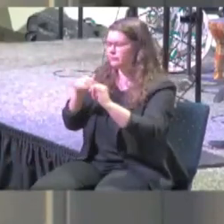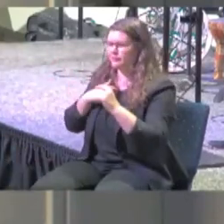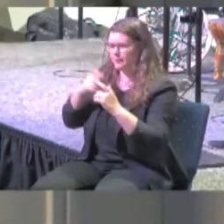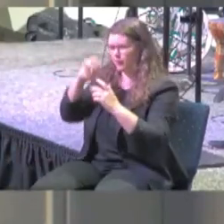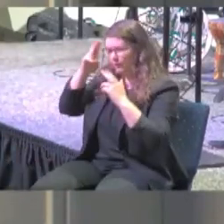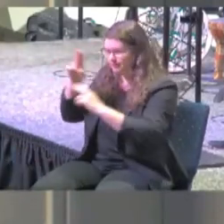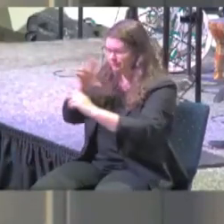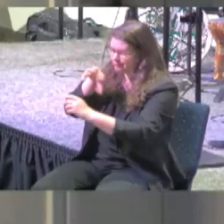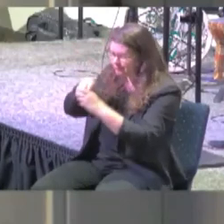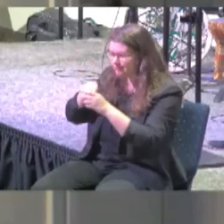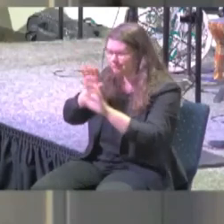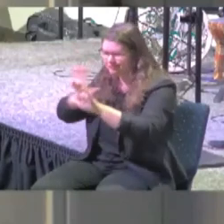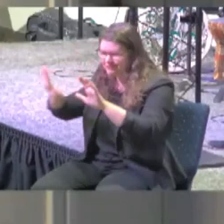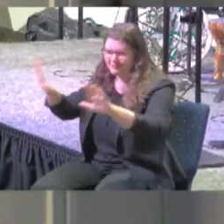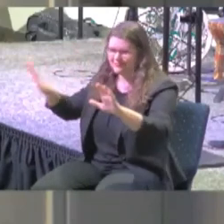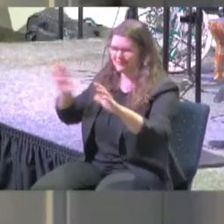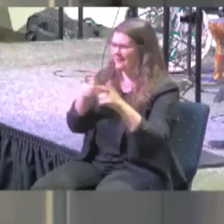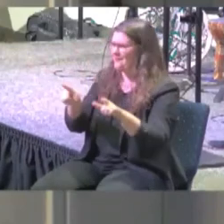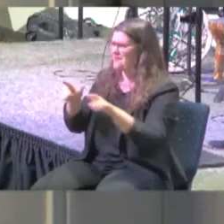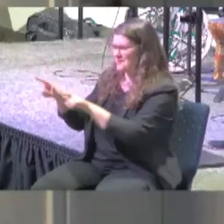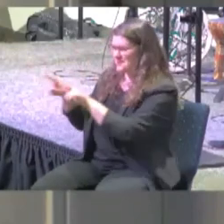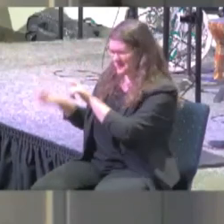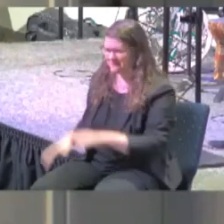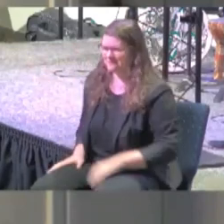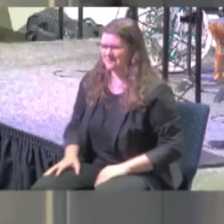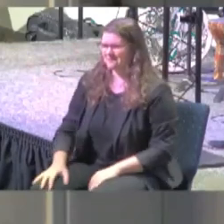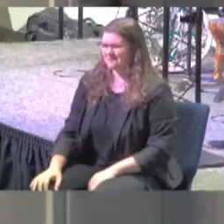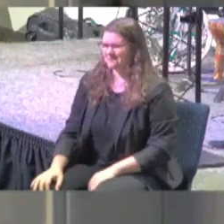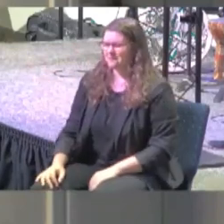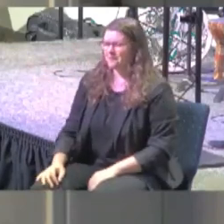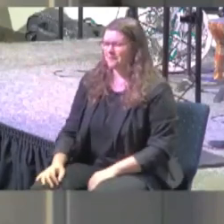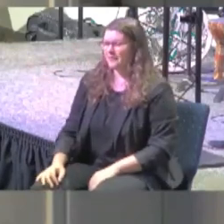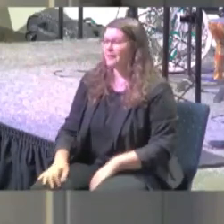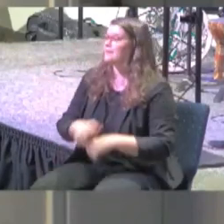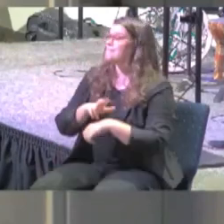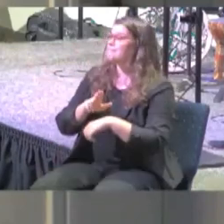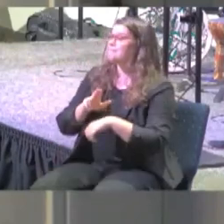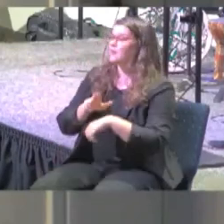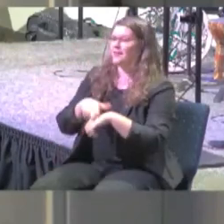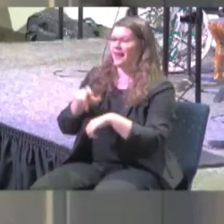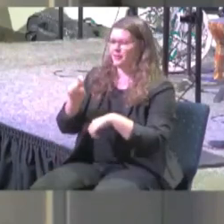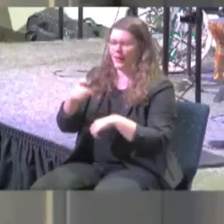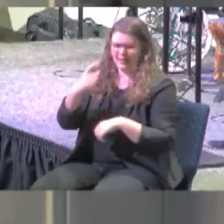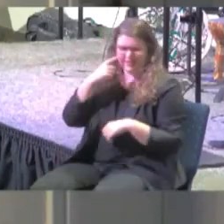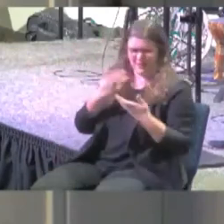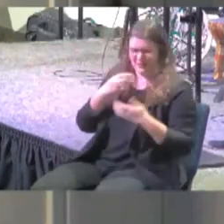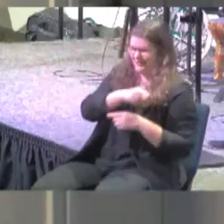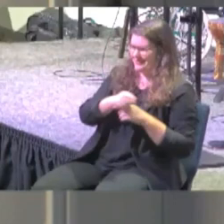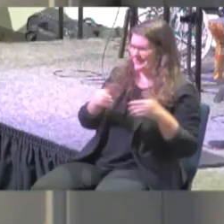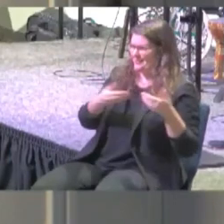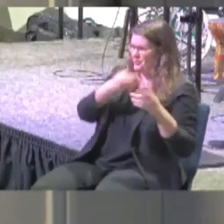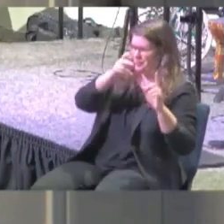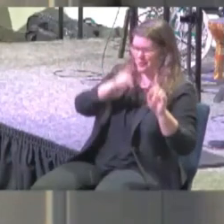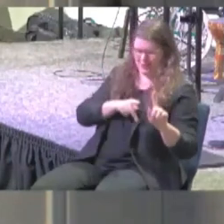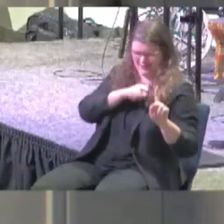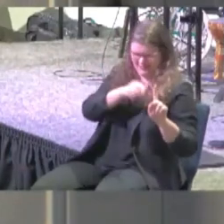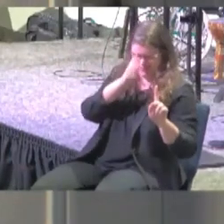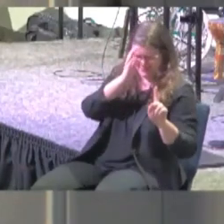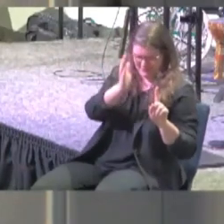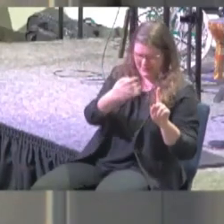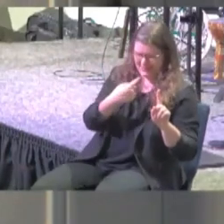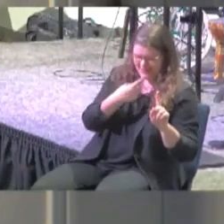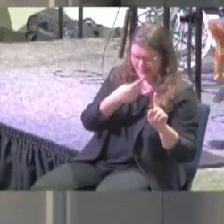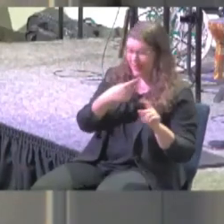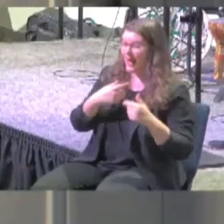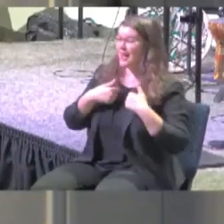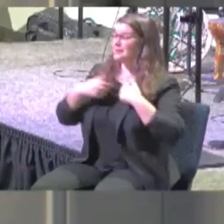their languages. Of course, I have to affirm, I thought Dick might do it for me, that I'm speaking on my own behalf, not